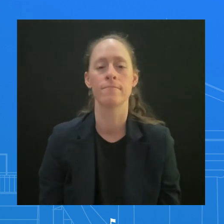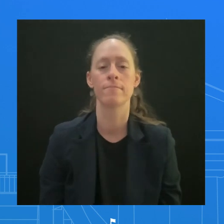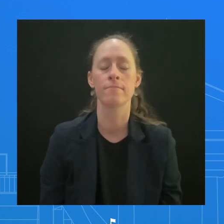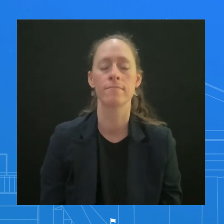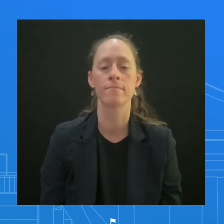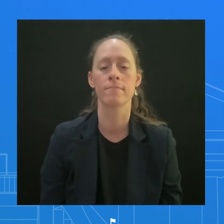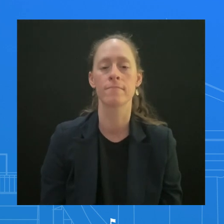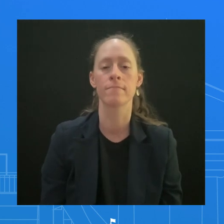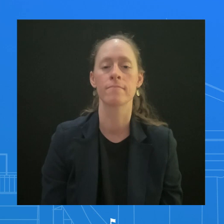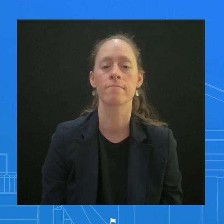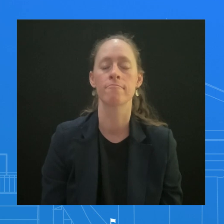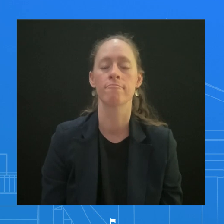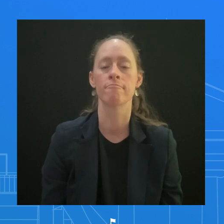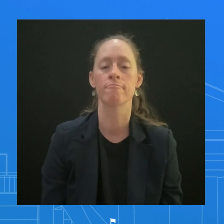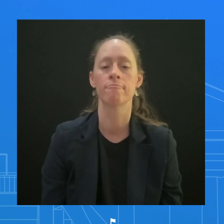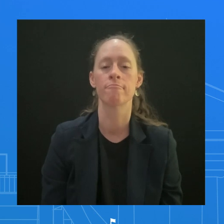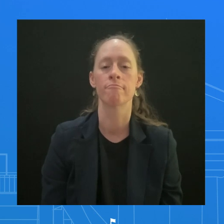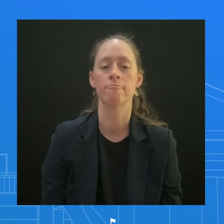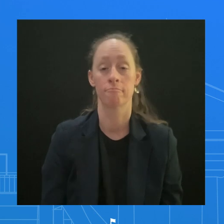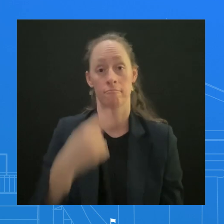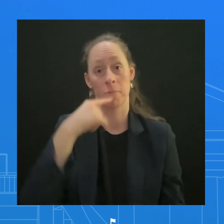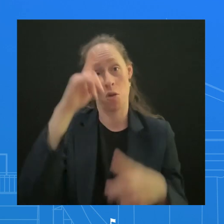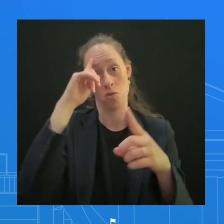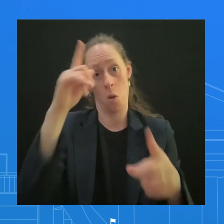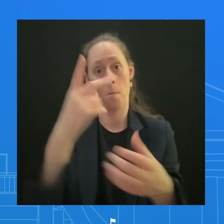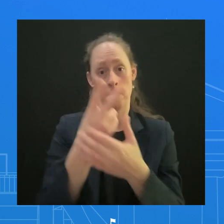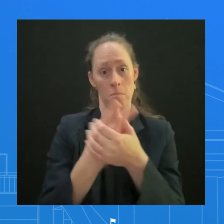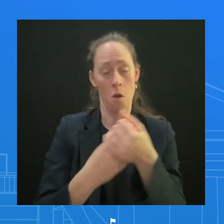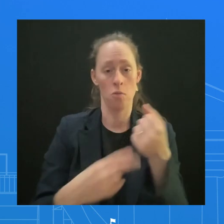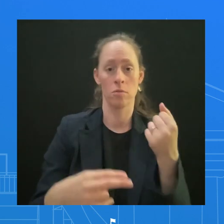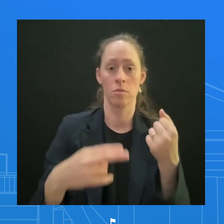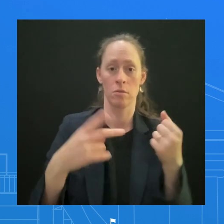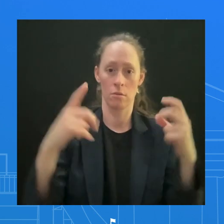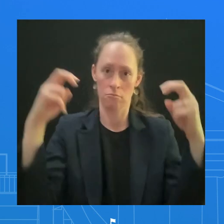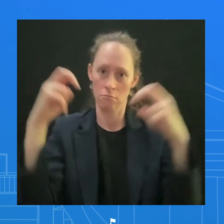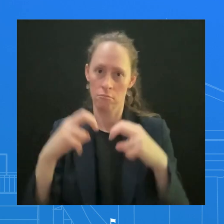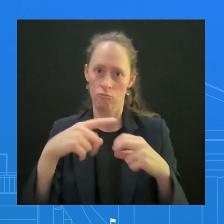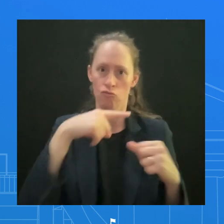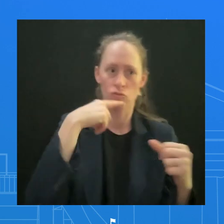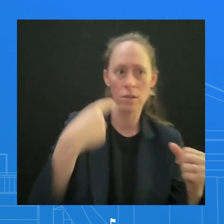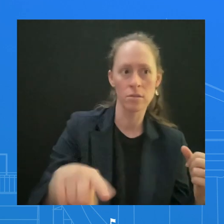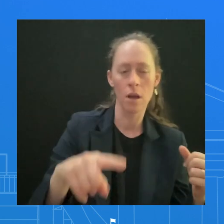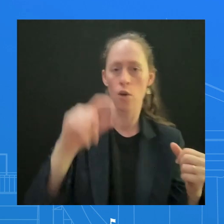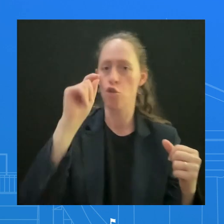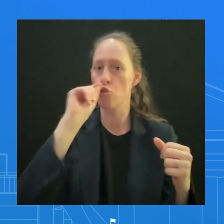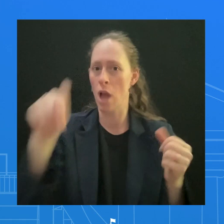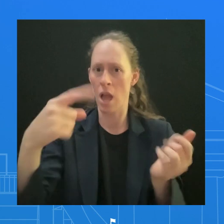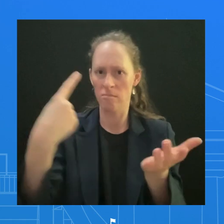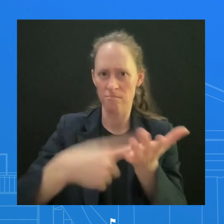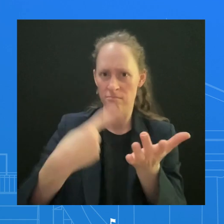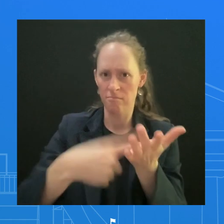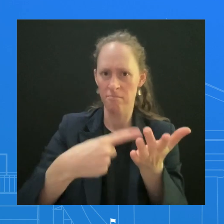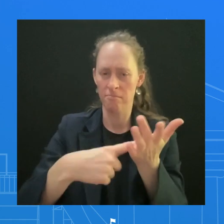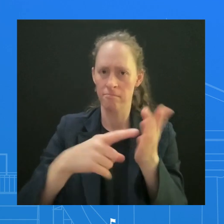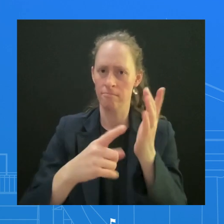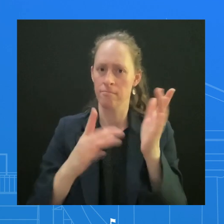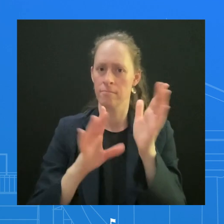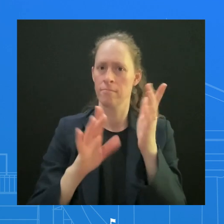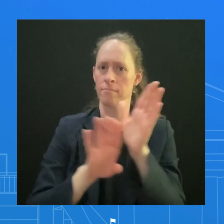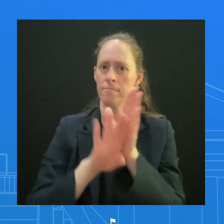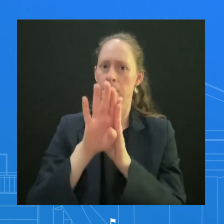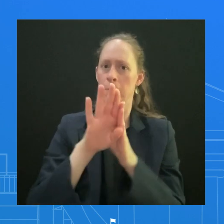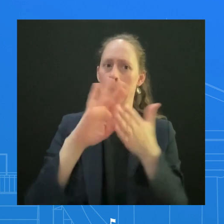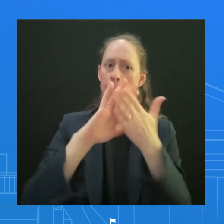work. So what does the National Security Advisor want to accomplish when he's meeting representatives of